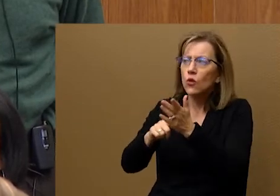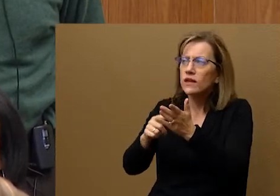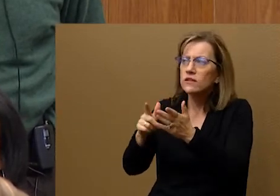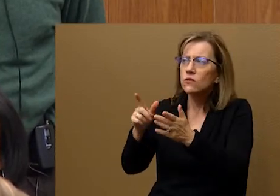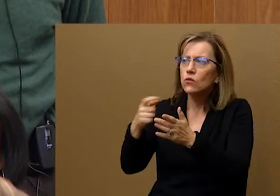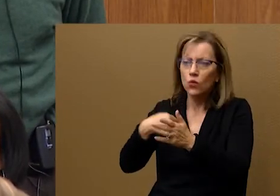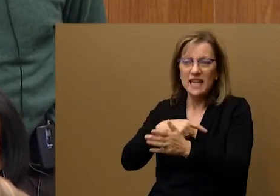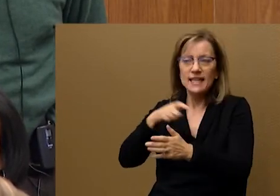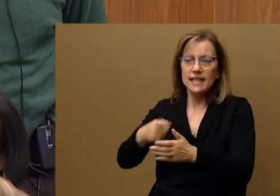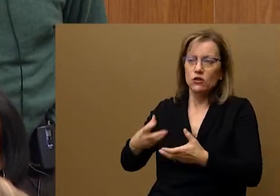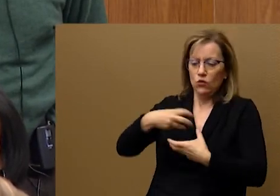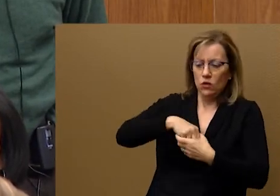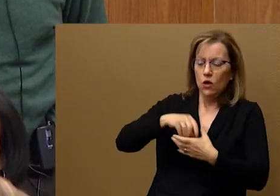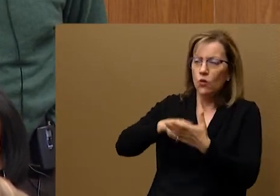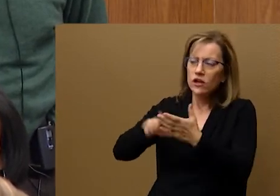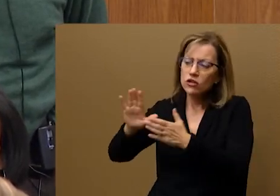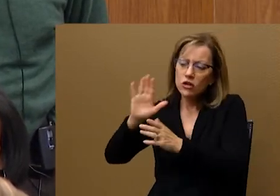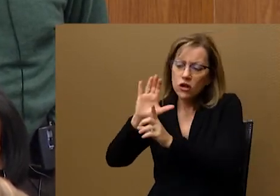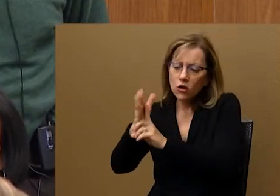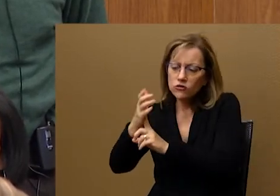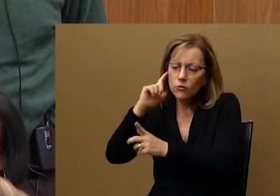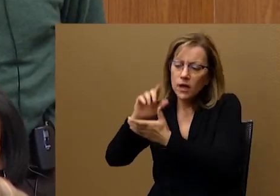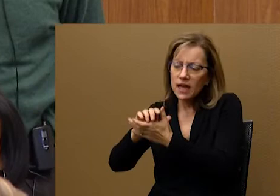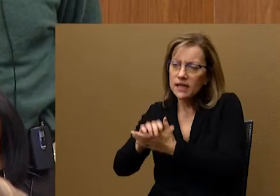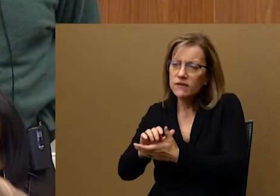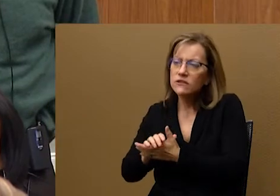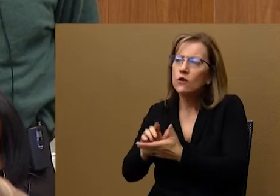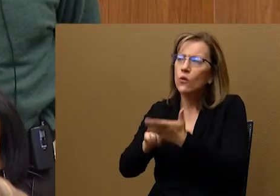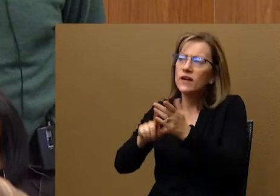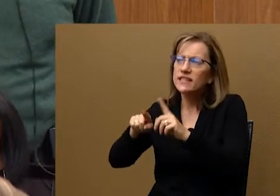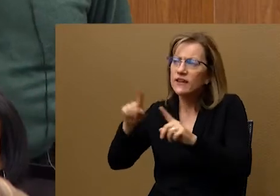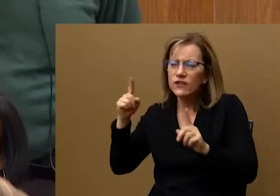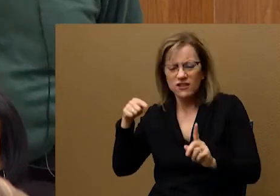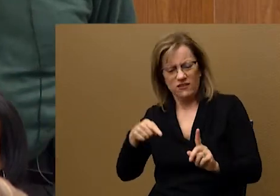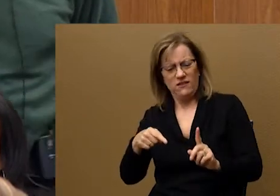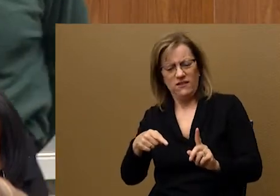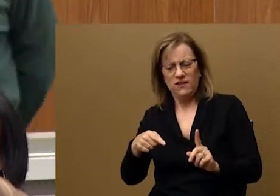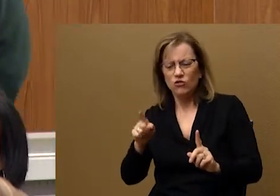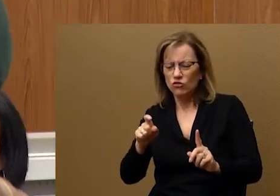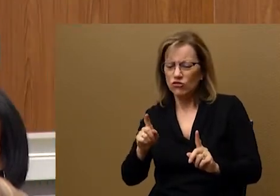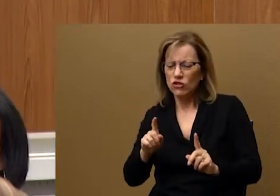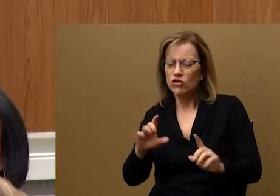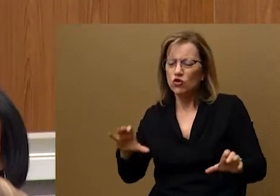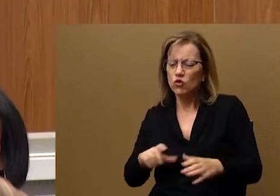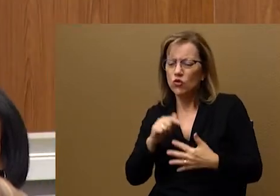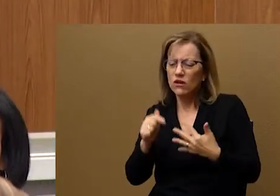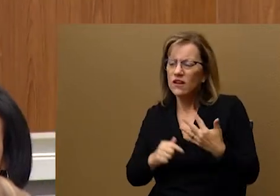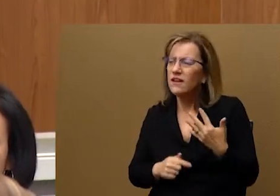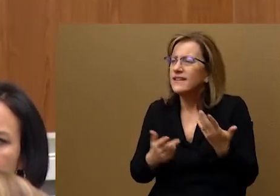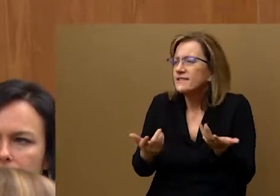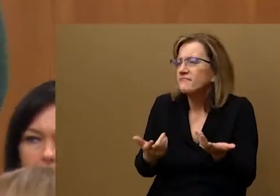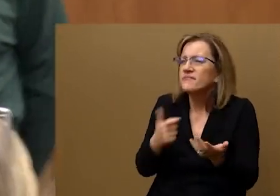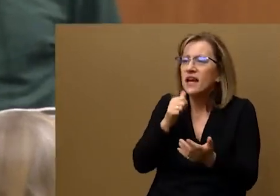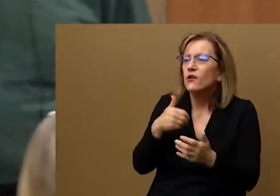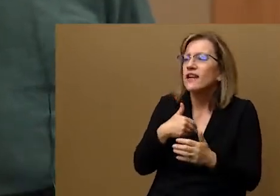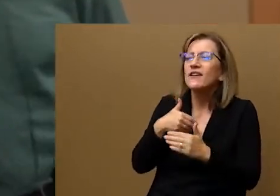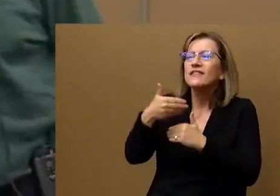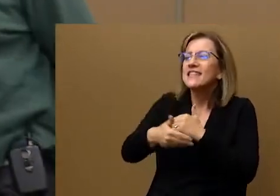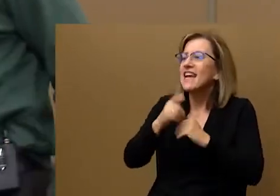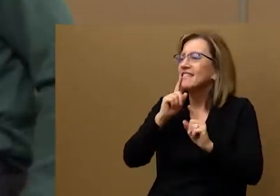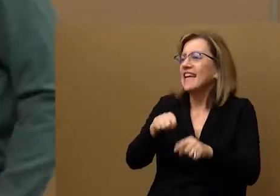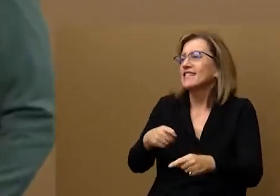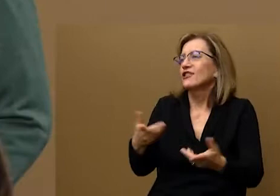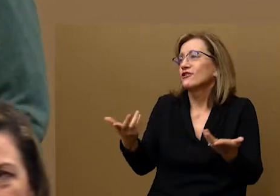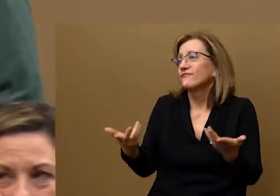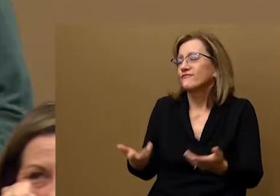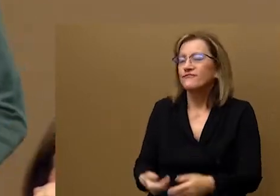culture incorporates or what the culture believes, anything, what differences they see and how that would influence us. But I don't have the